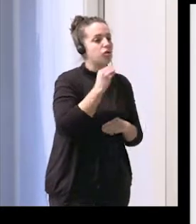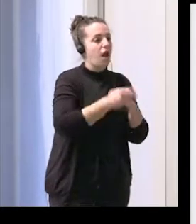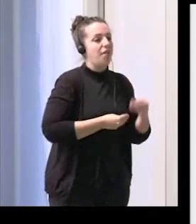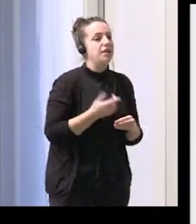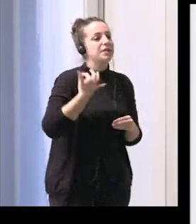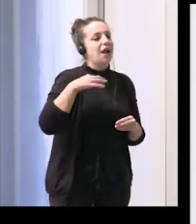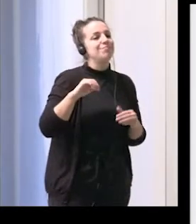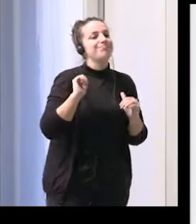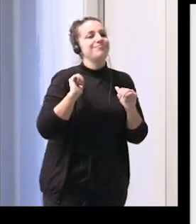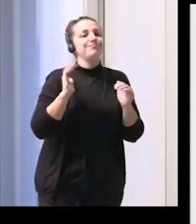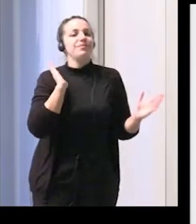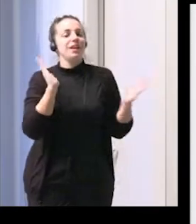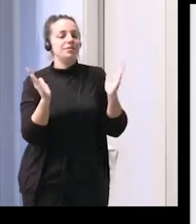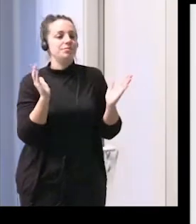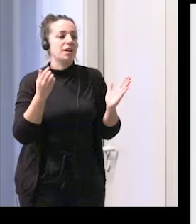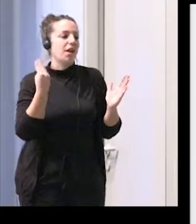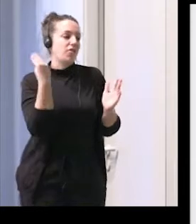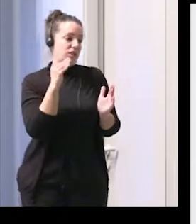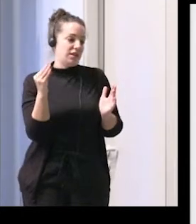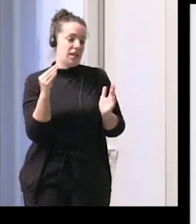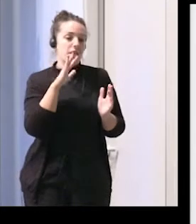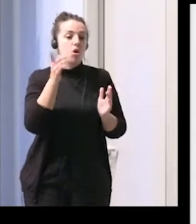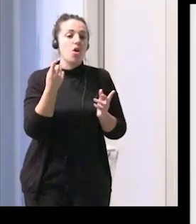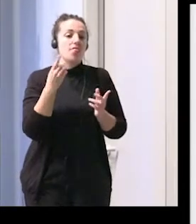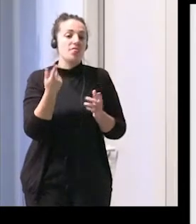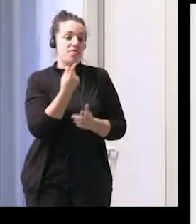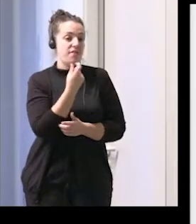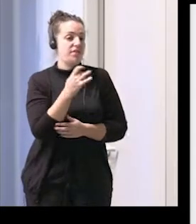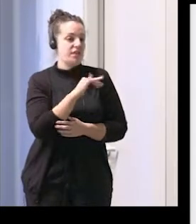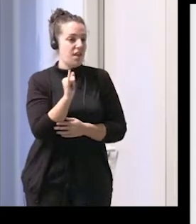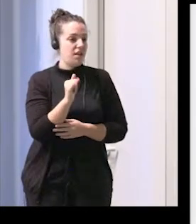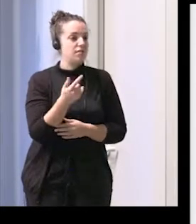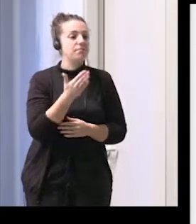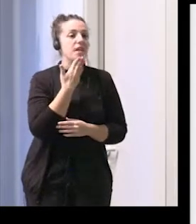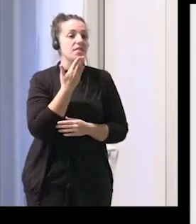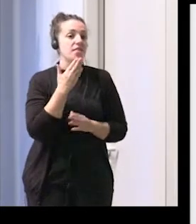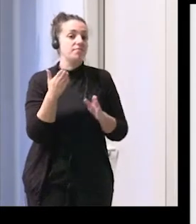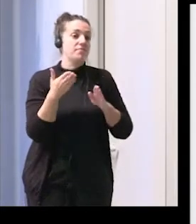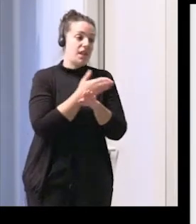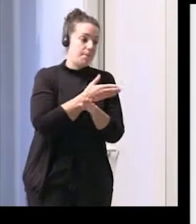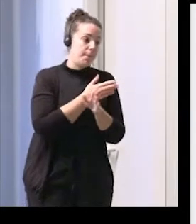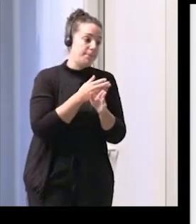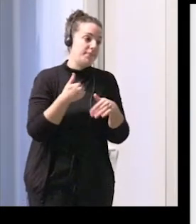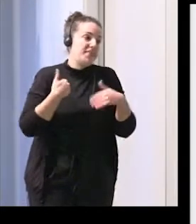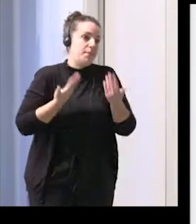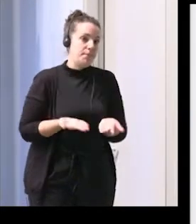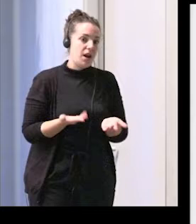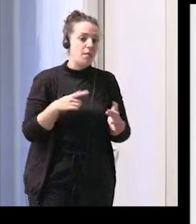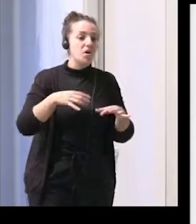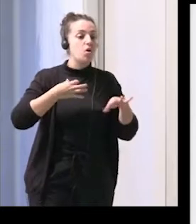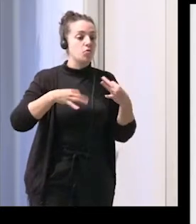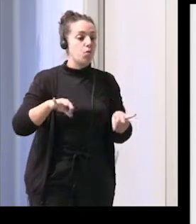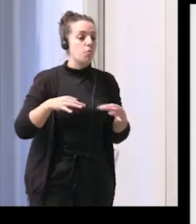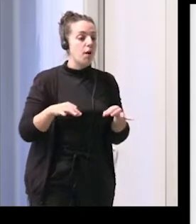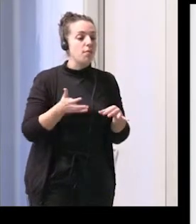were probably there in early life, but on this task, you really see the emergence of the problem into